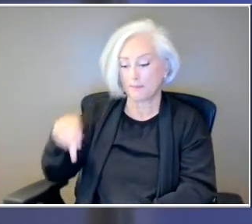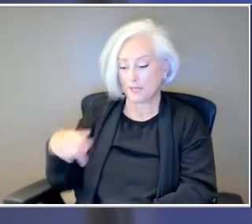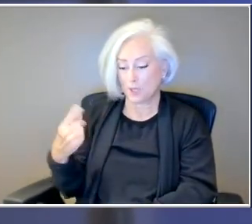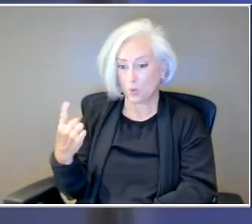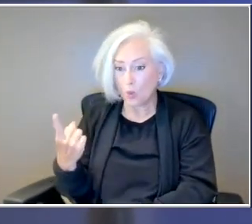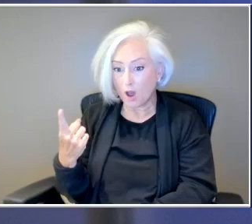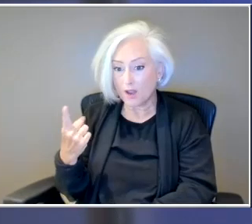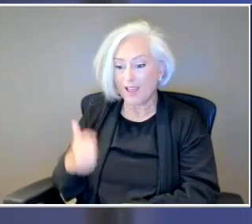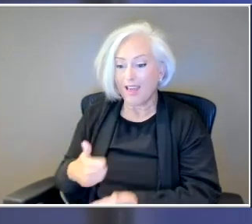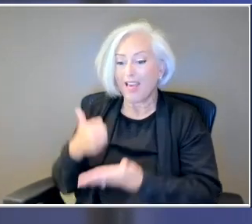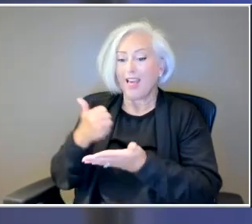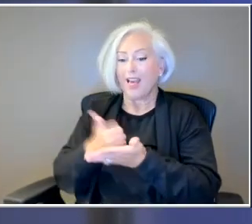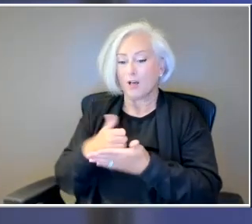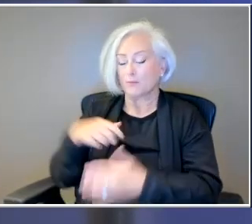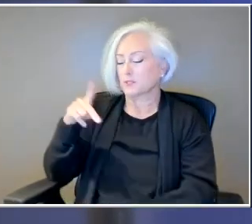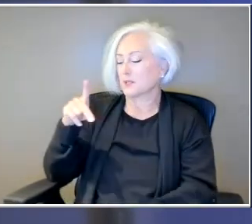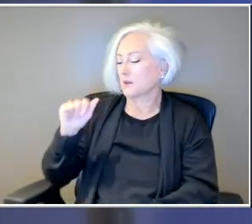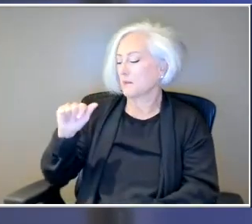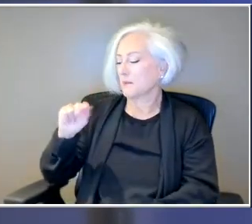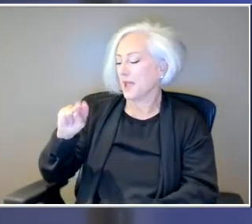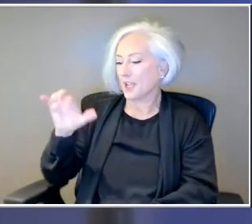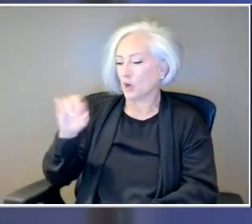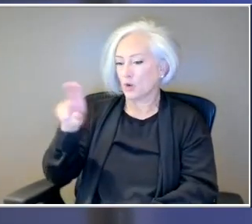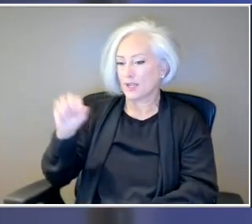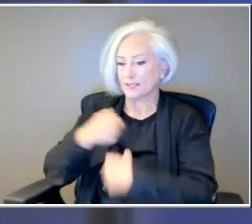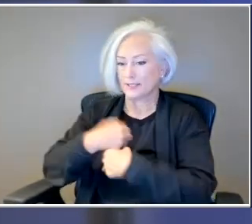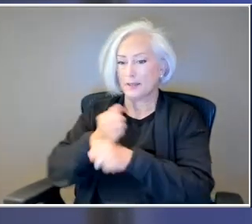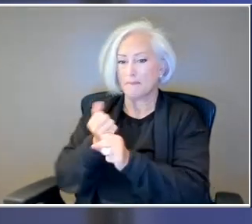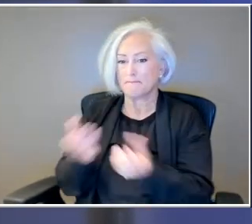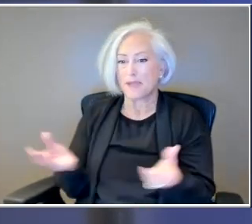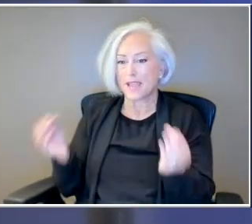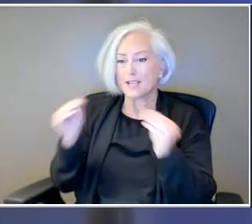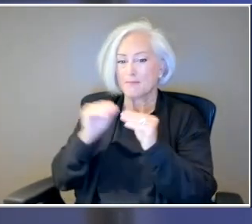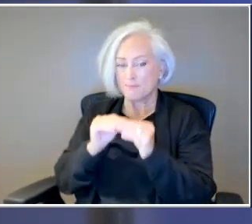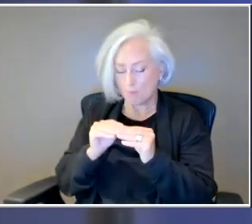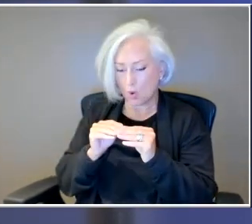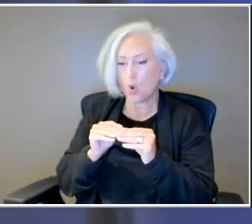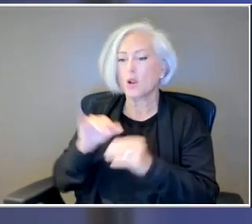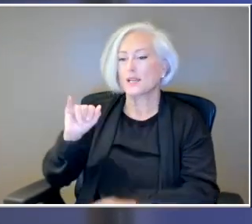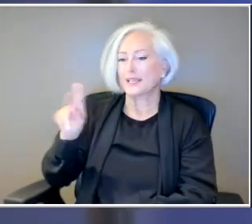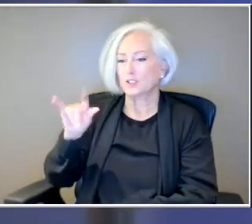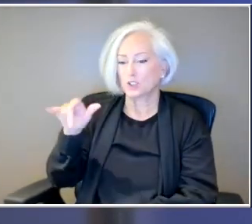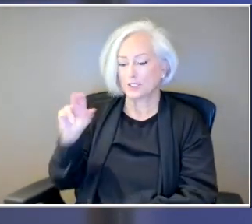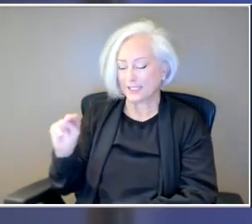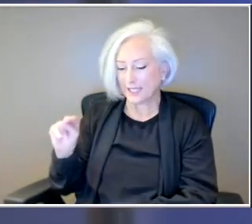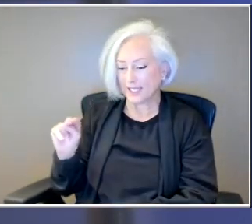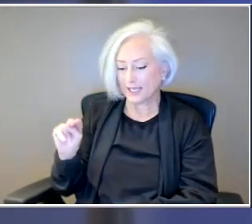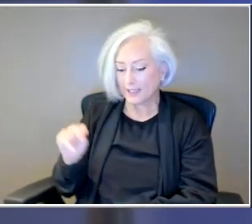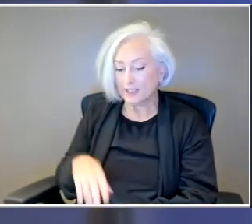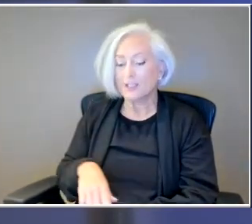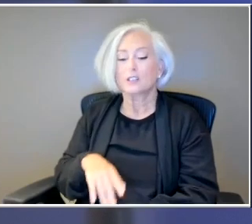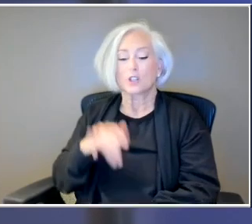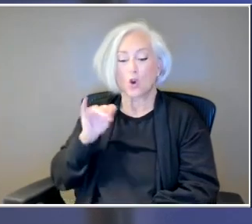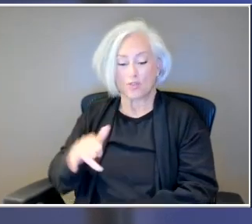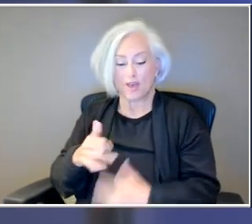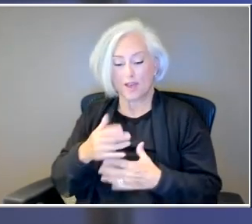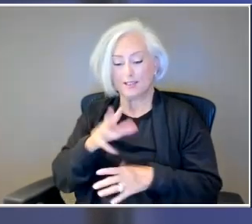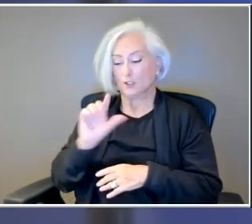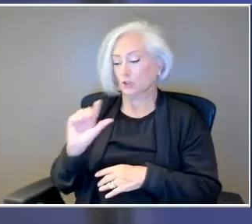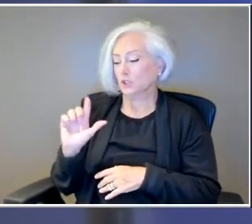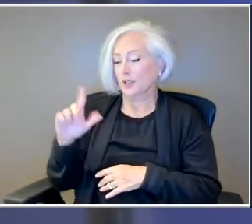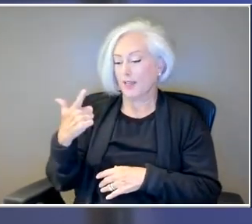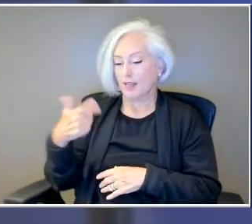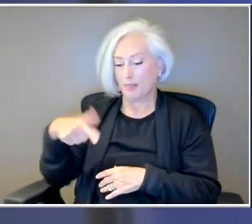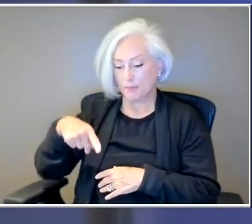insulin, okay? And as people get insulin resistant and diabetes, the GLP-1 actually gets cleaved in the circulation of the system, and it doesn't have